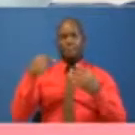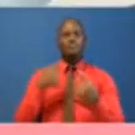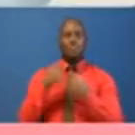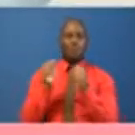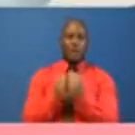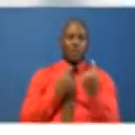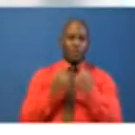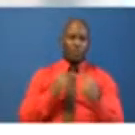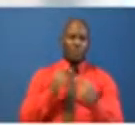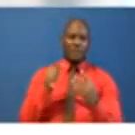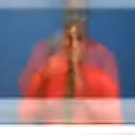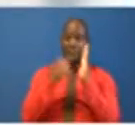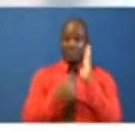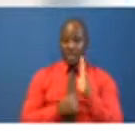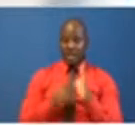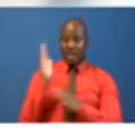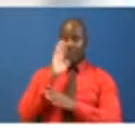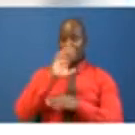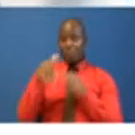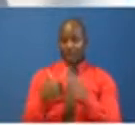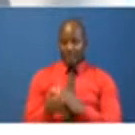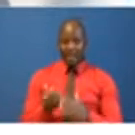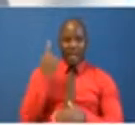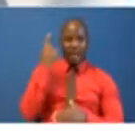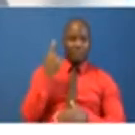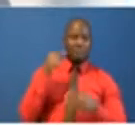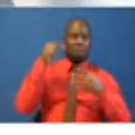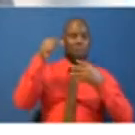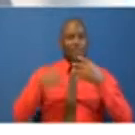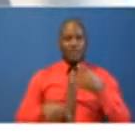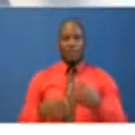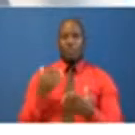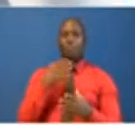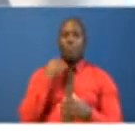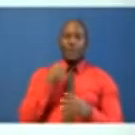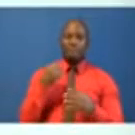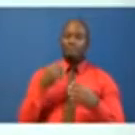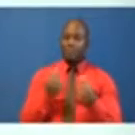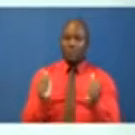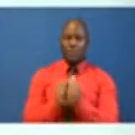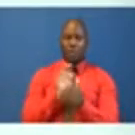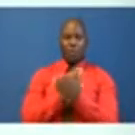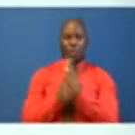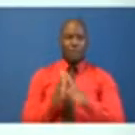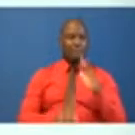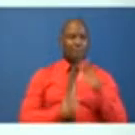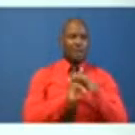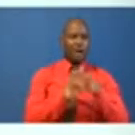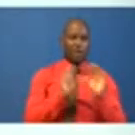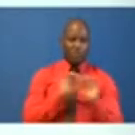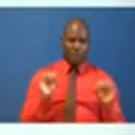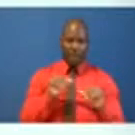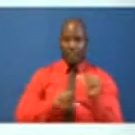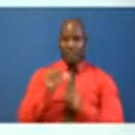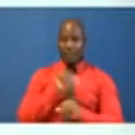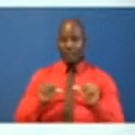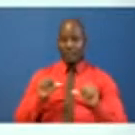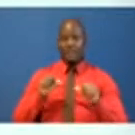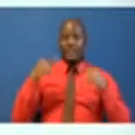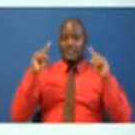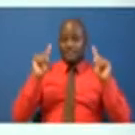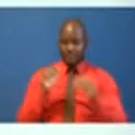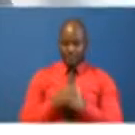good folks have mentioned to me this afternoon or they need to have understanding of this i want them to articulate none of that has come up in terms of that success